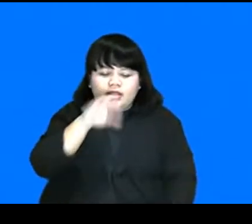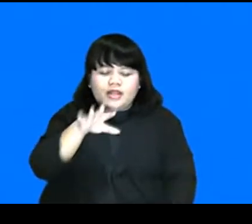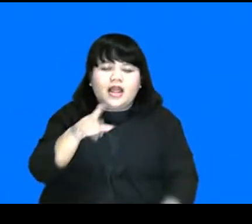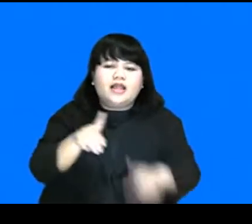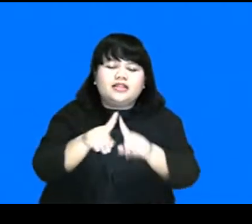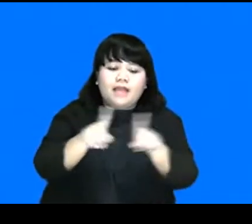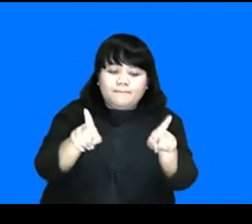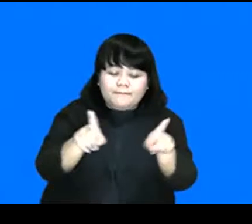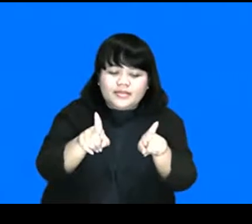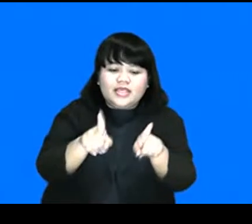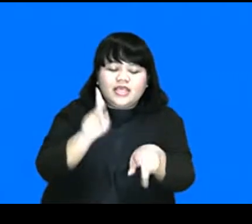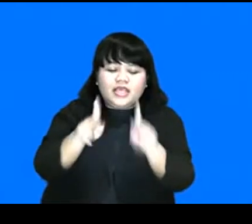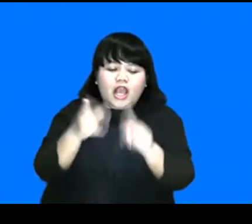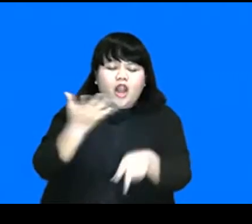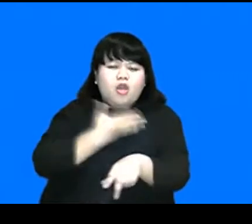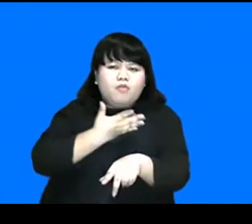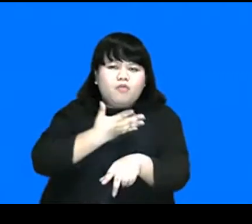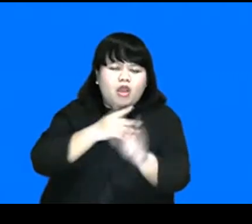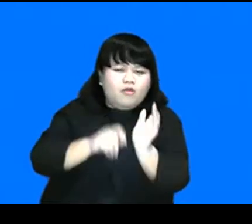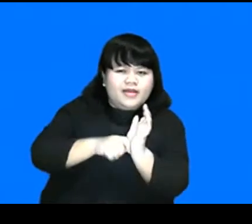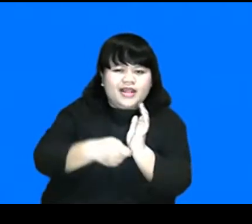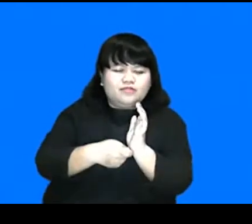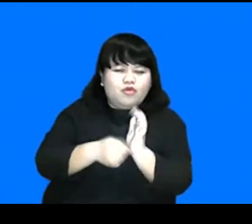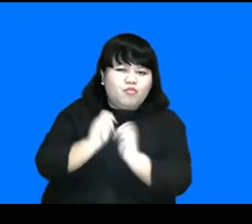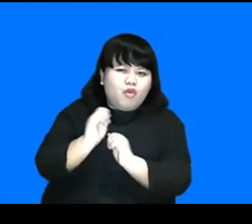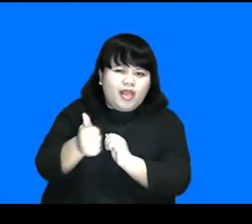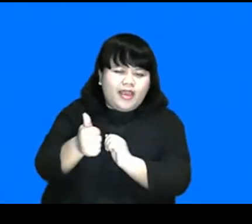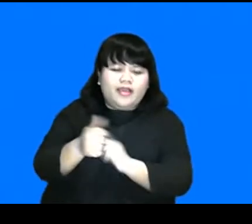that. Yeah, okay. Yes.